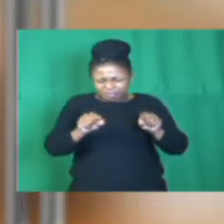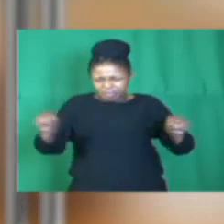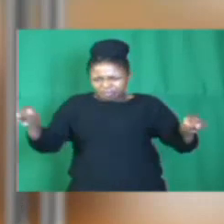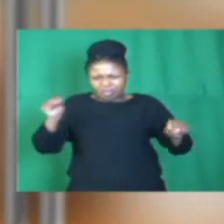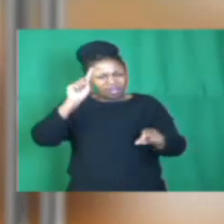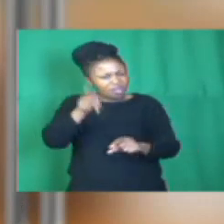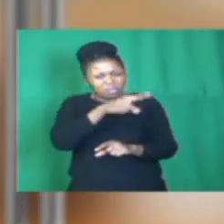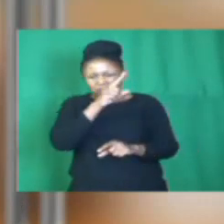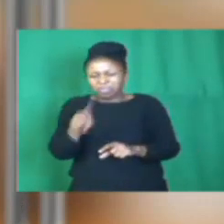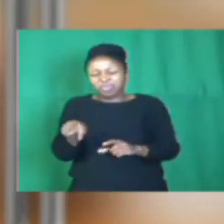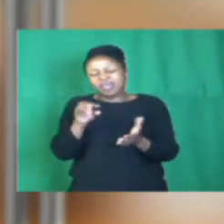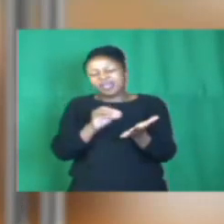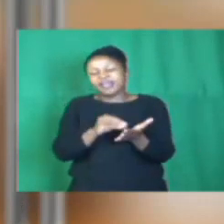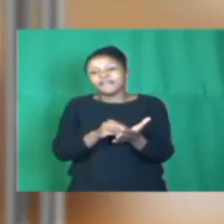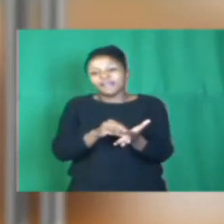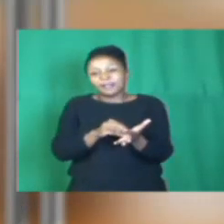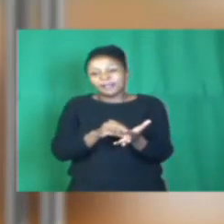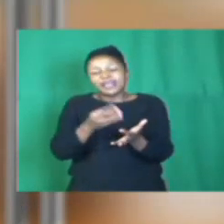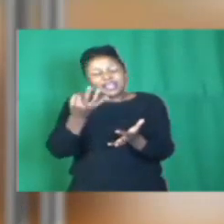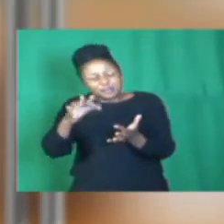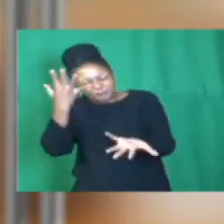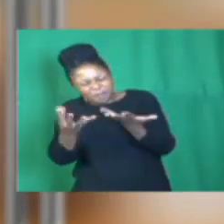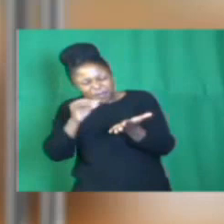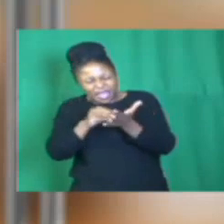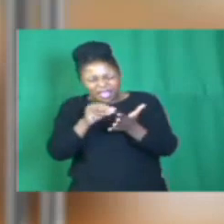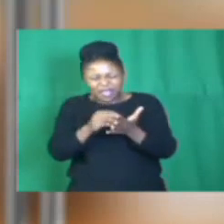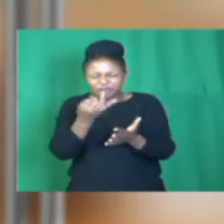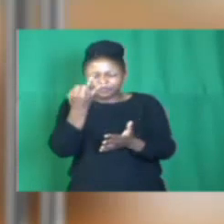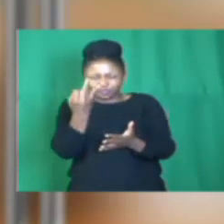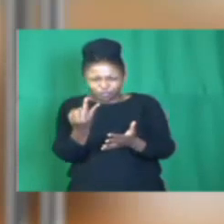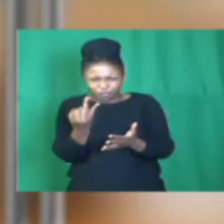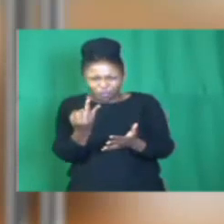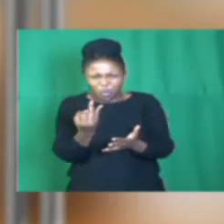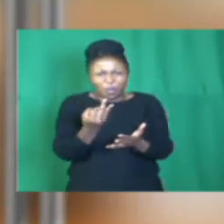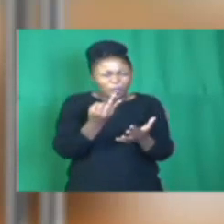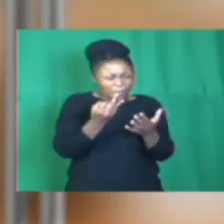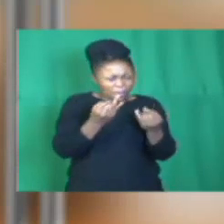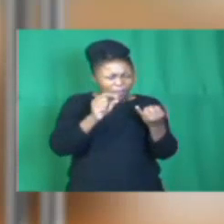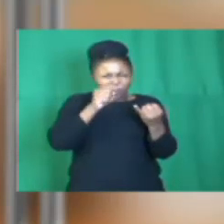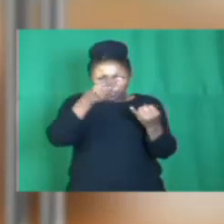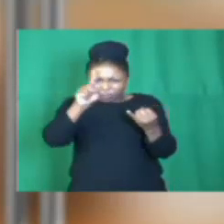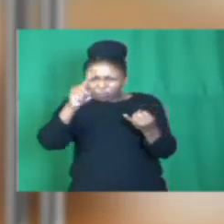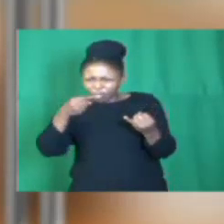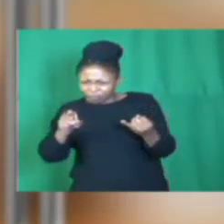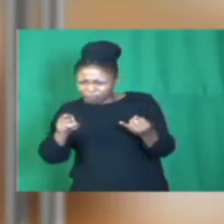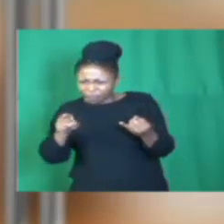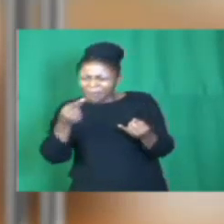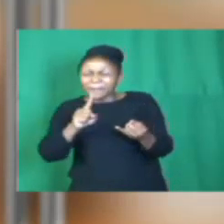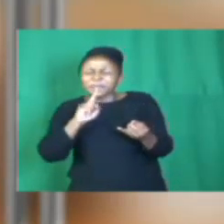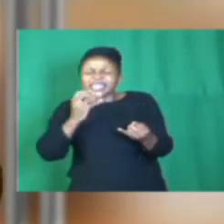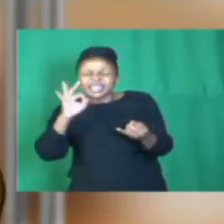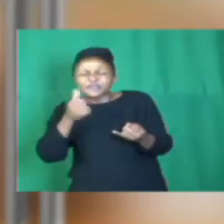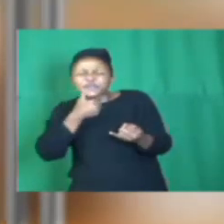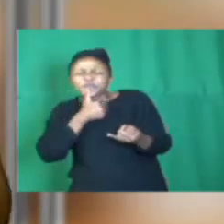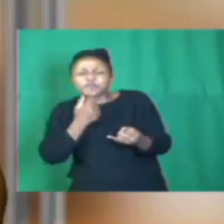mark allocation has been 2 marks, for example, you are only going to be awarded 1 mark because